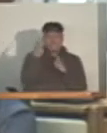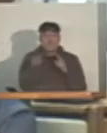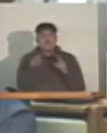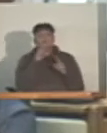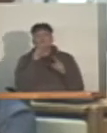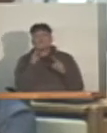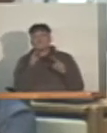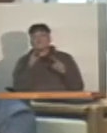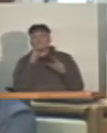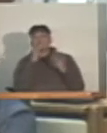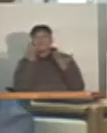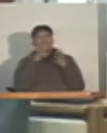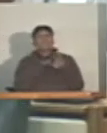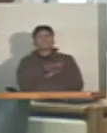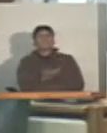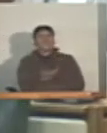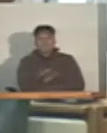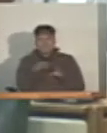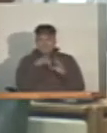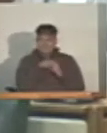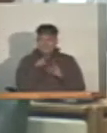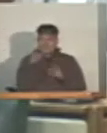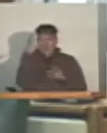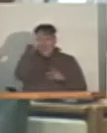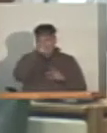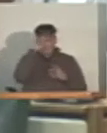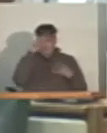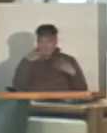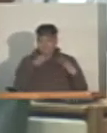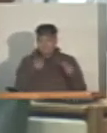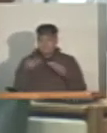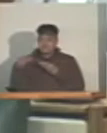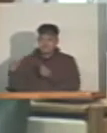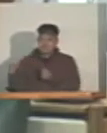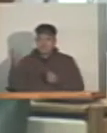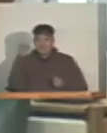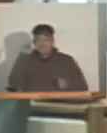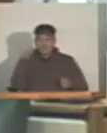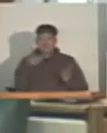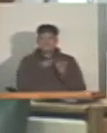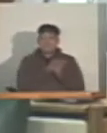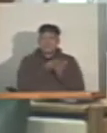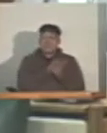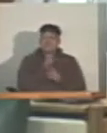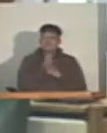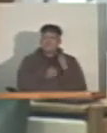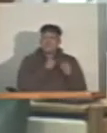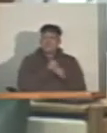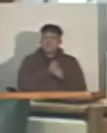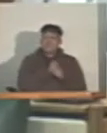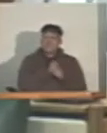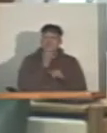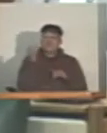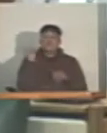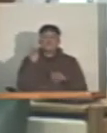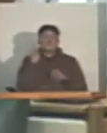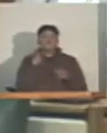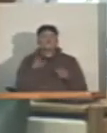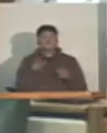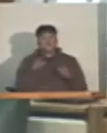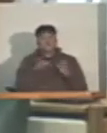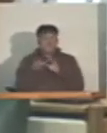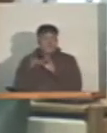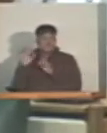be incorporated into the estimates of expenditure for the financial year to which settlement